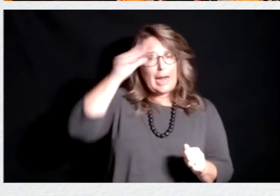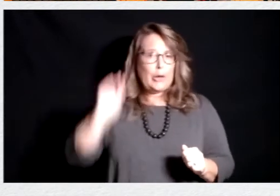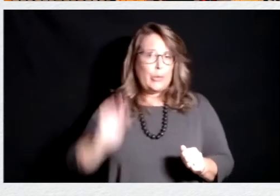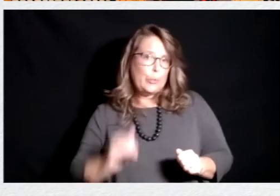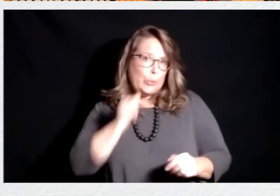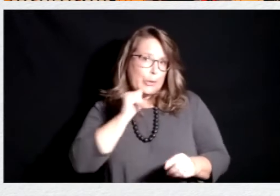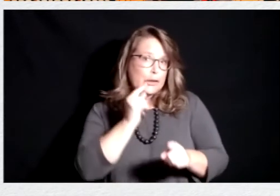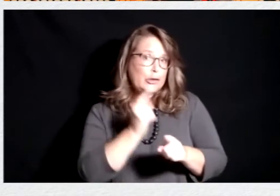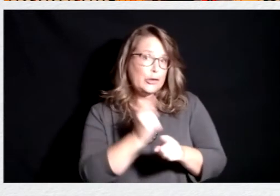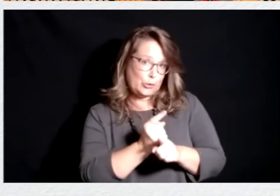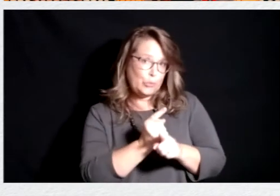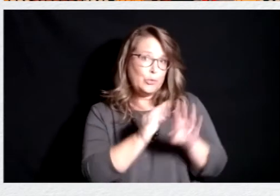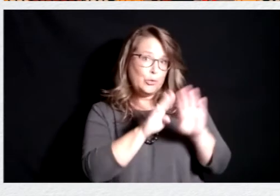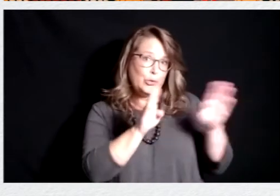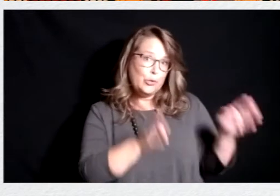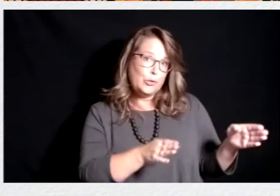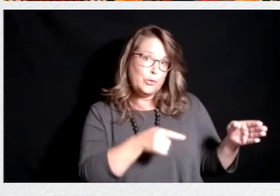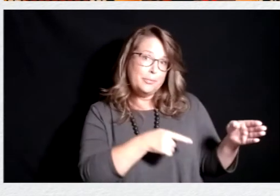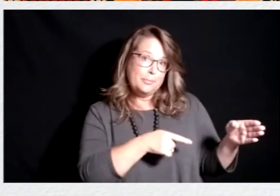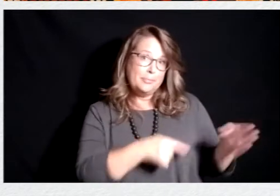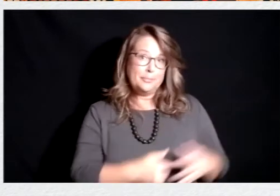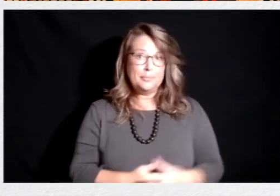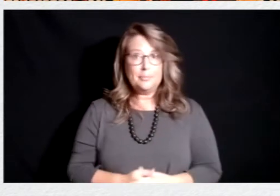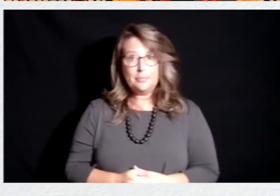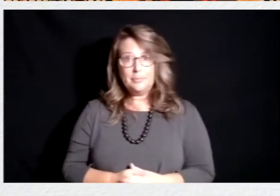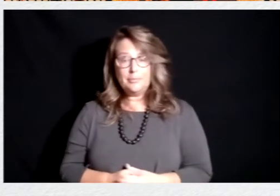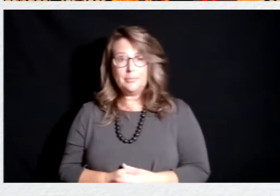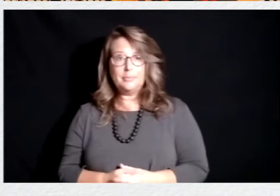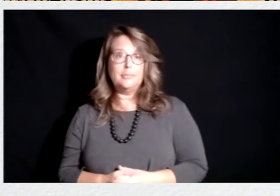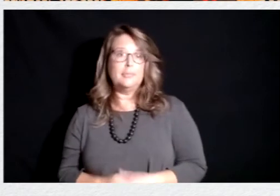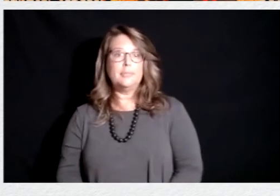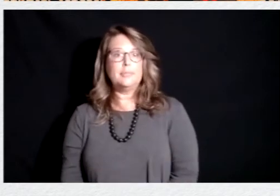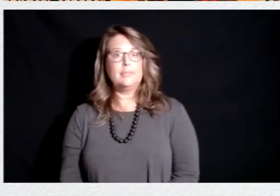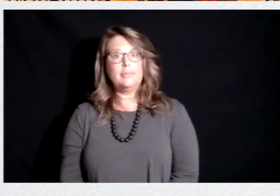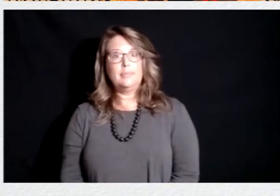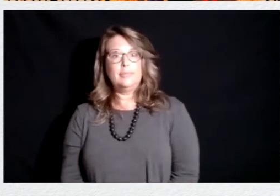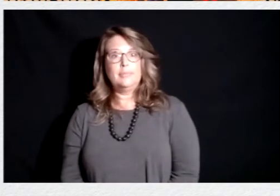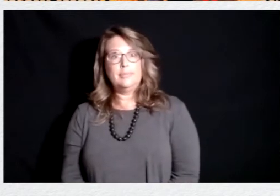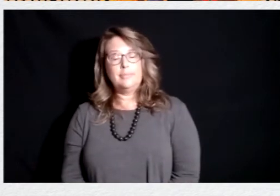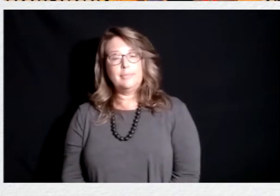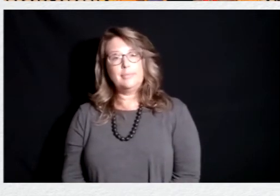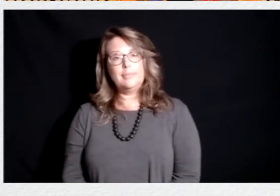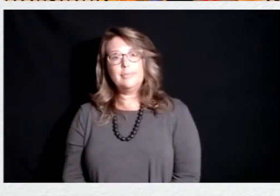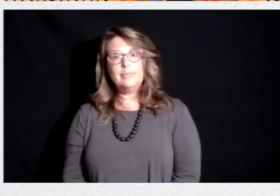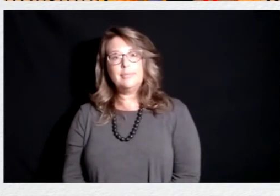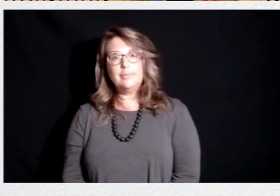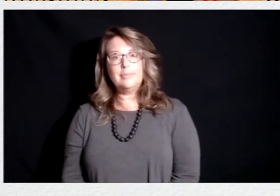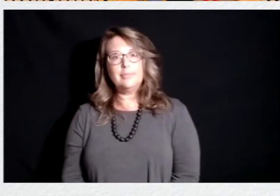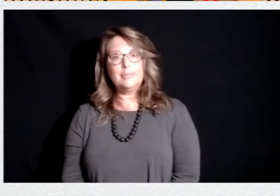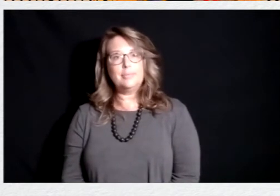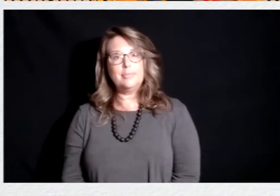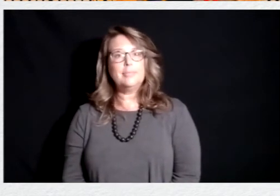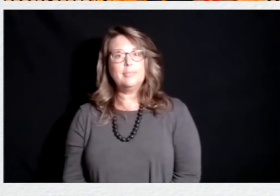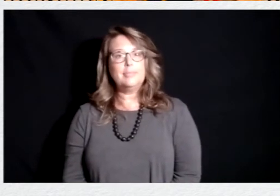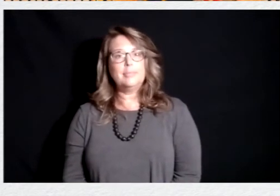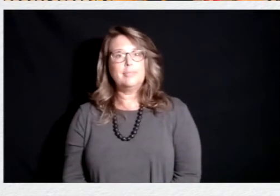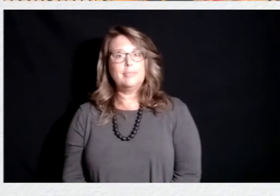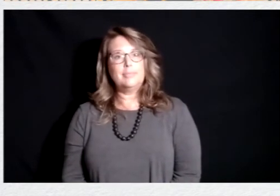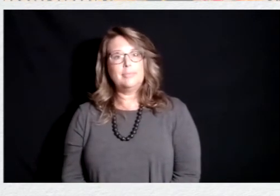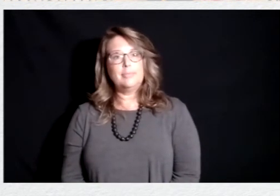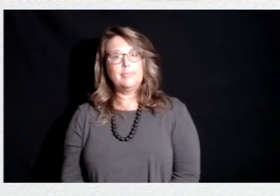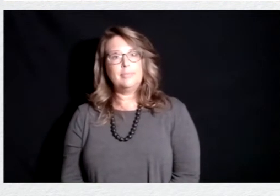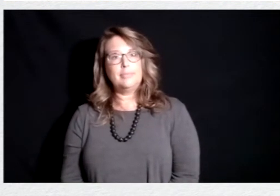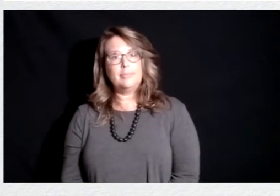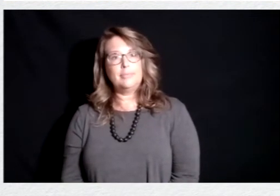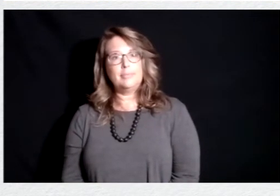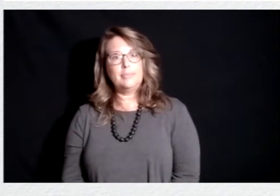Esta es mi casa en un árbol donde juego. Vivo en una casa roja de ladrillo con mi papá, mi mamá, y mi hermana.